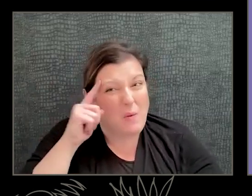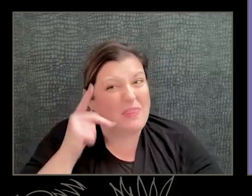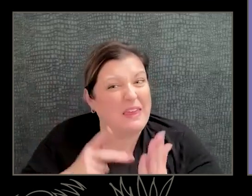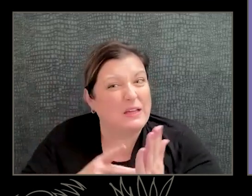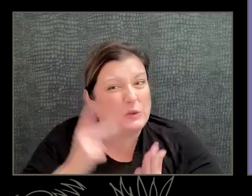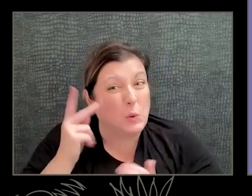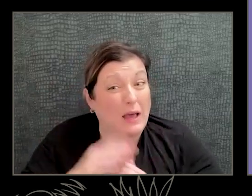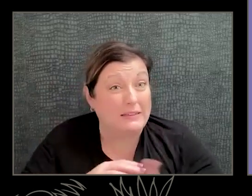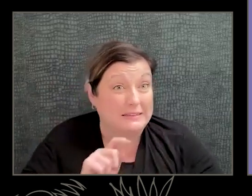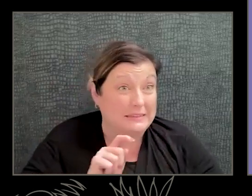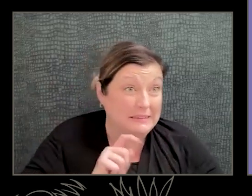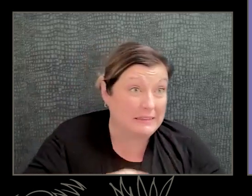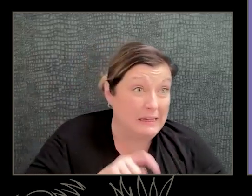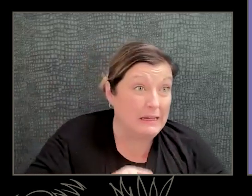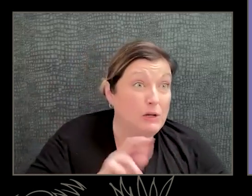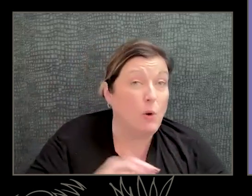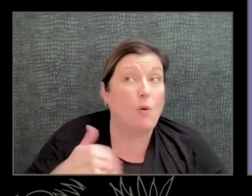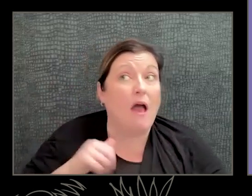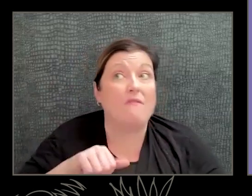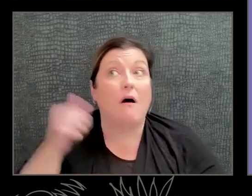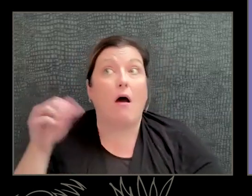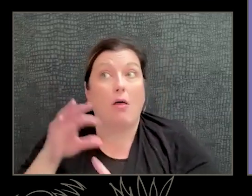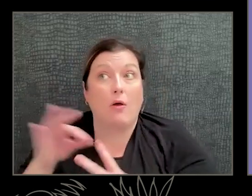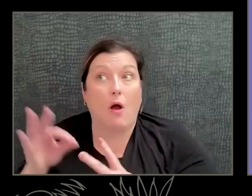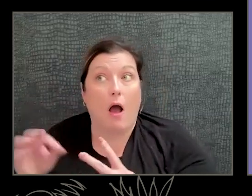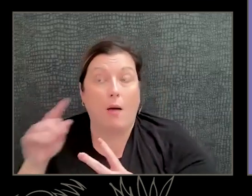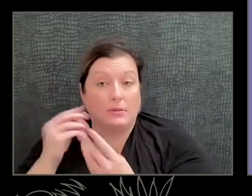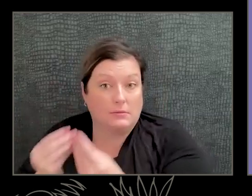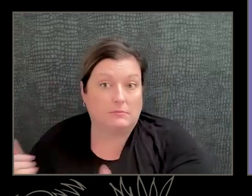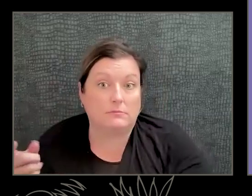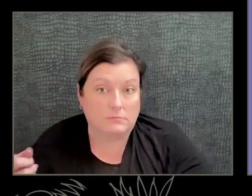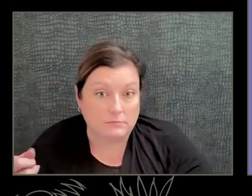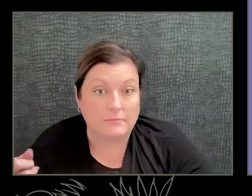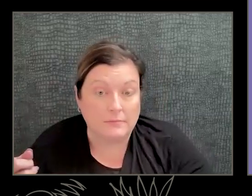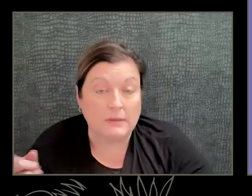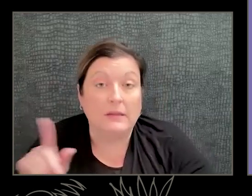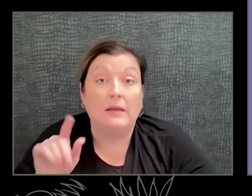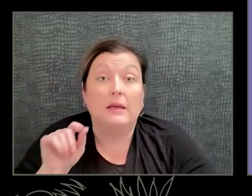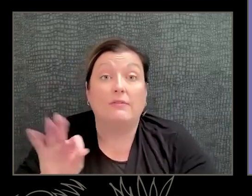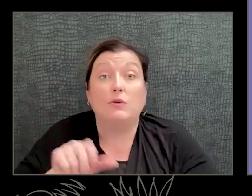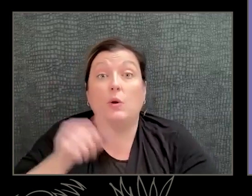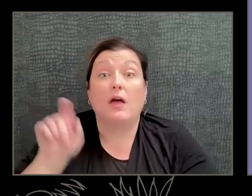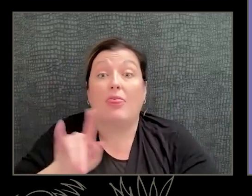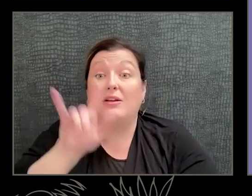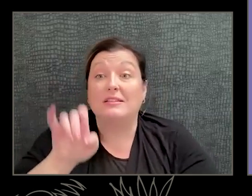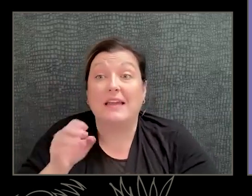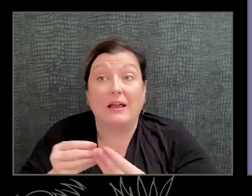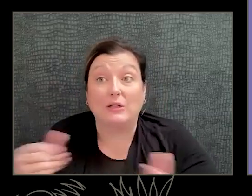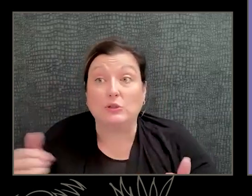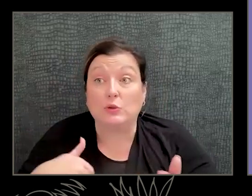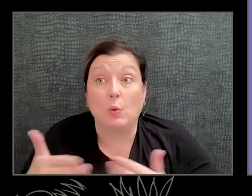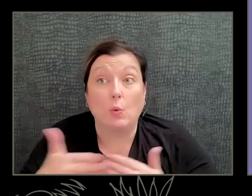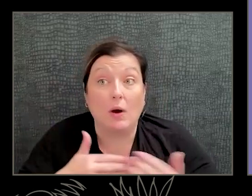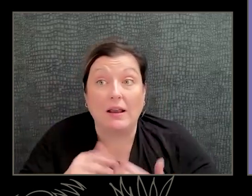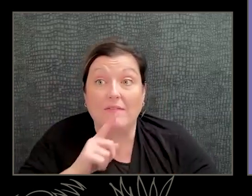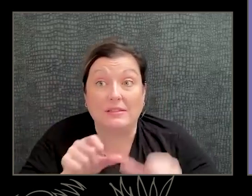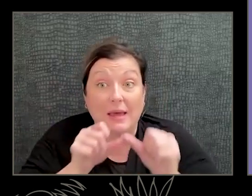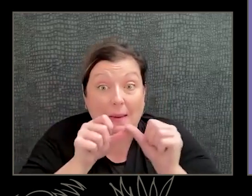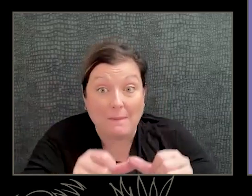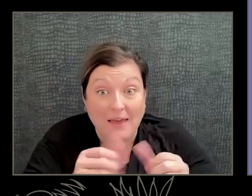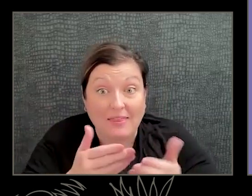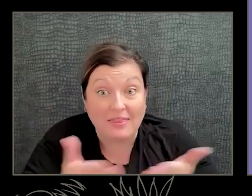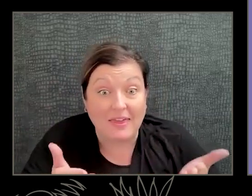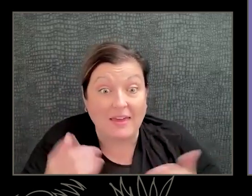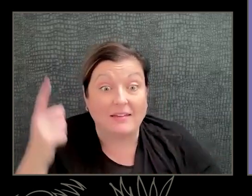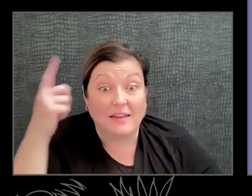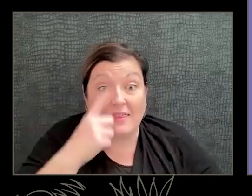or whether there's a different solution for you. Or if you're going to do another styling solution, whatever it is, the main thing to think